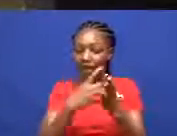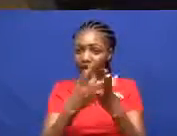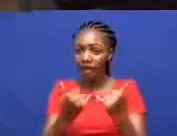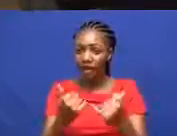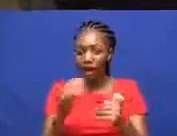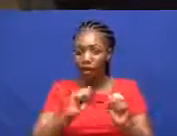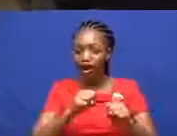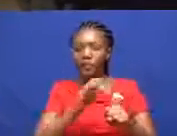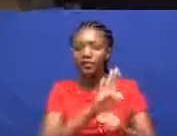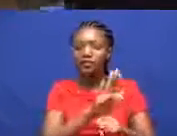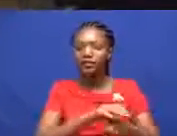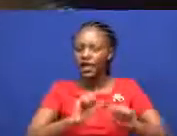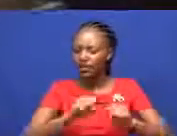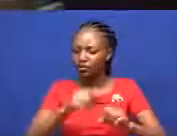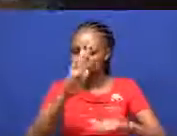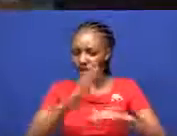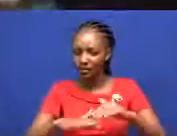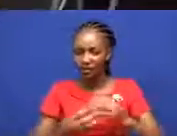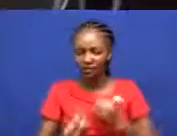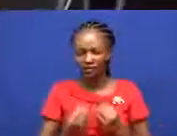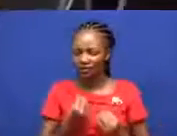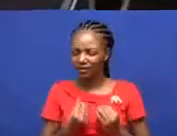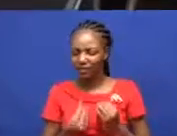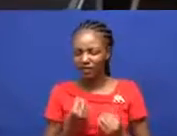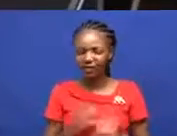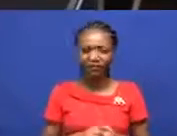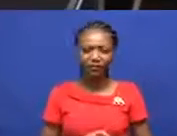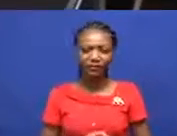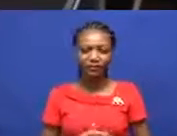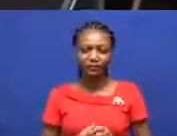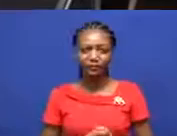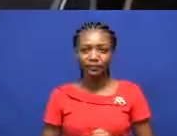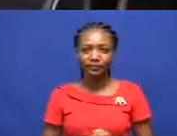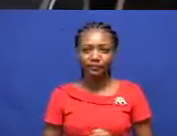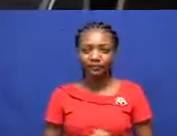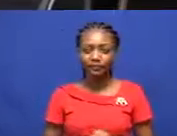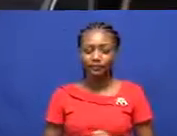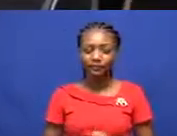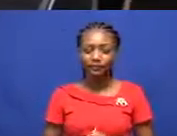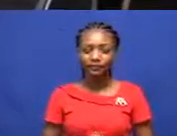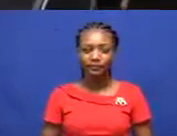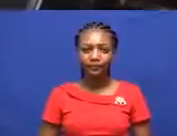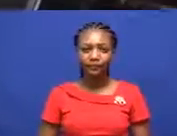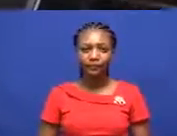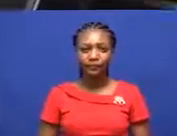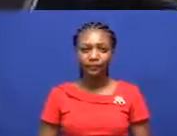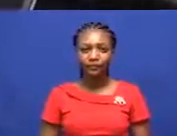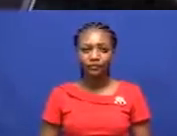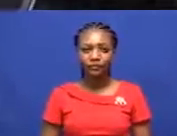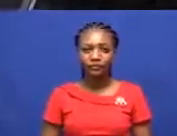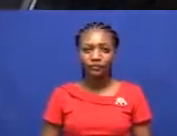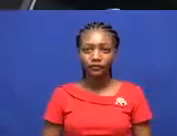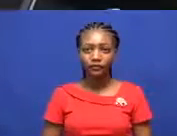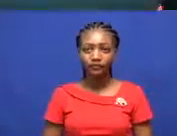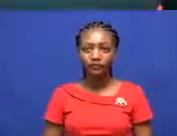are stronger than his disabilities. David Muthoka, TV47.